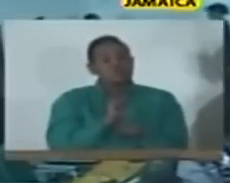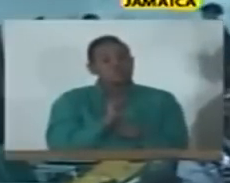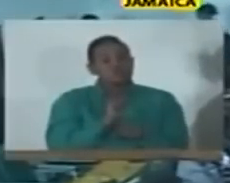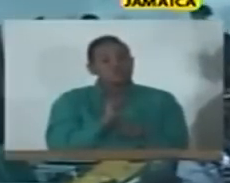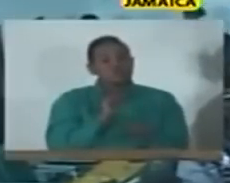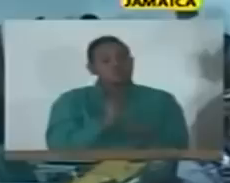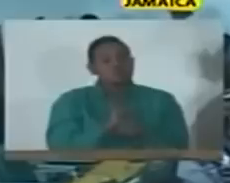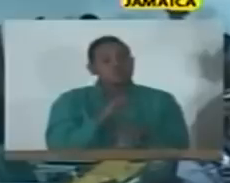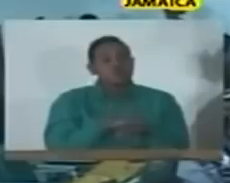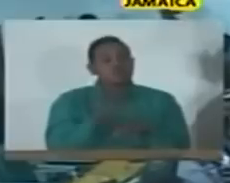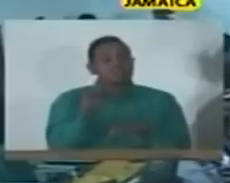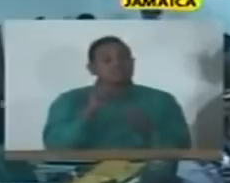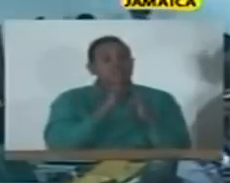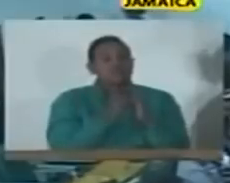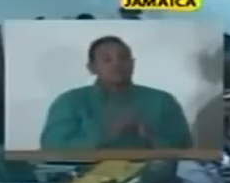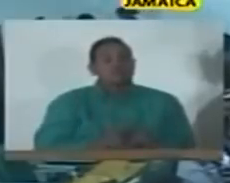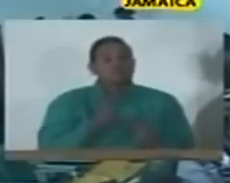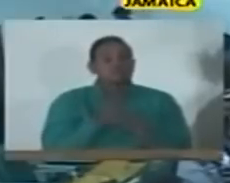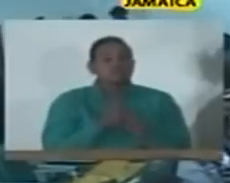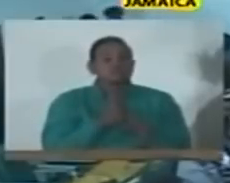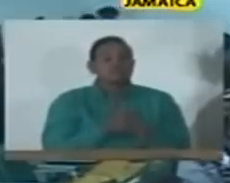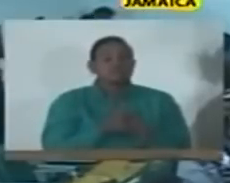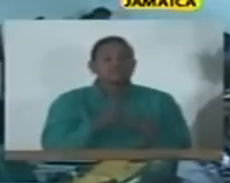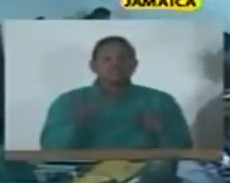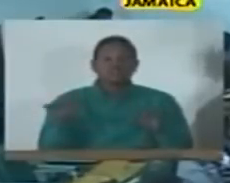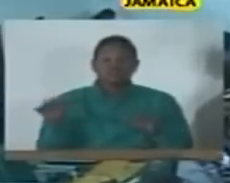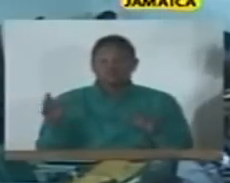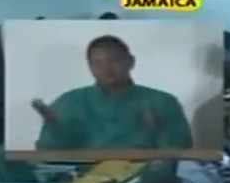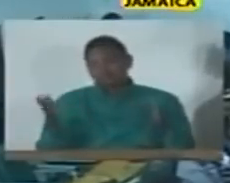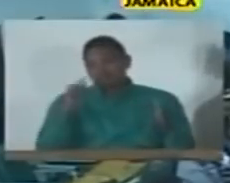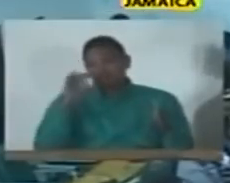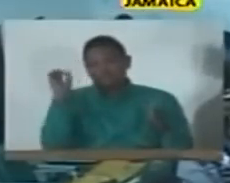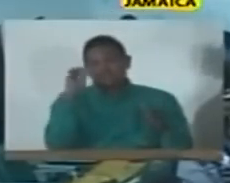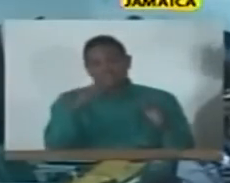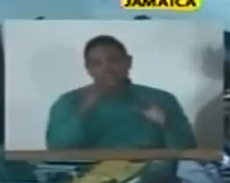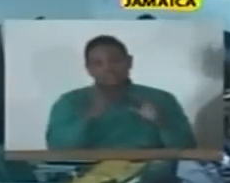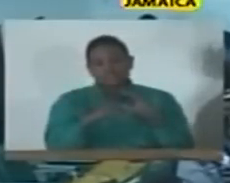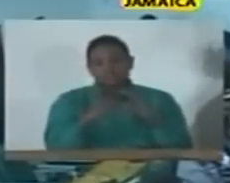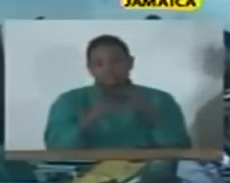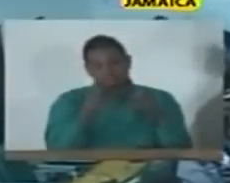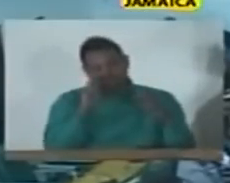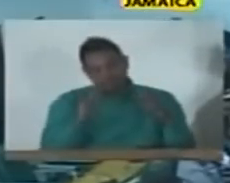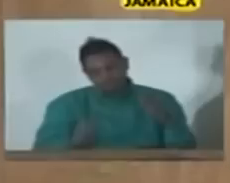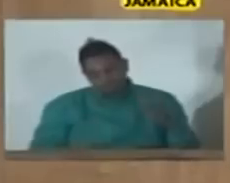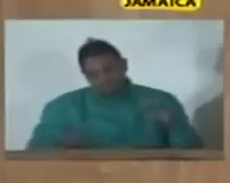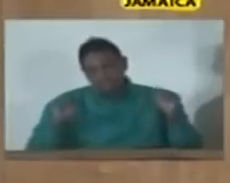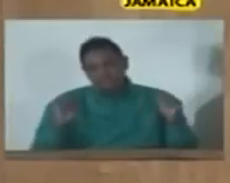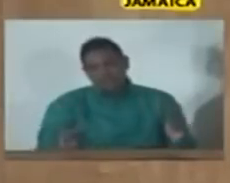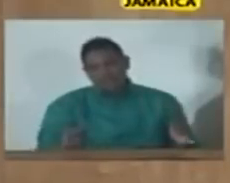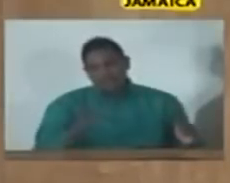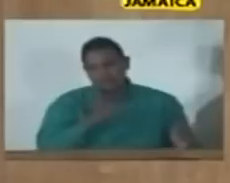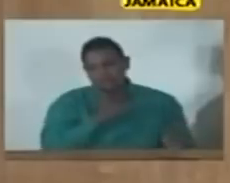The common courtesy of sending it electronically to us.